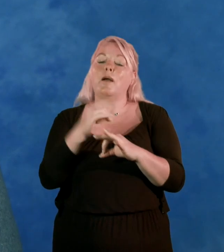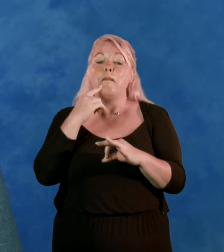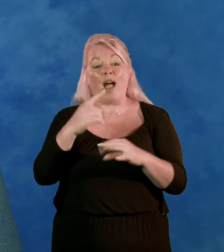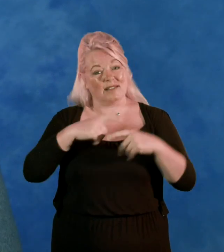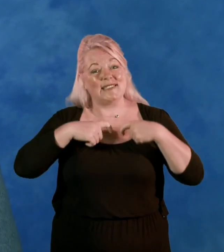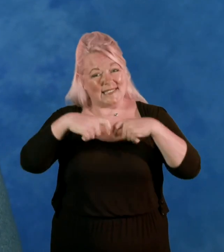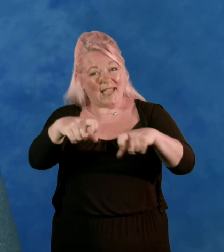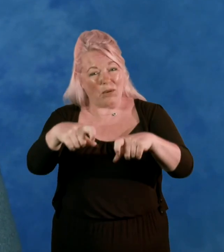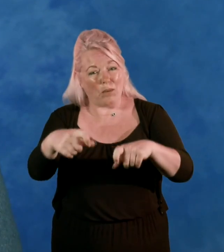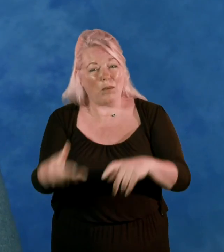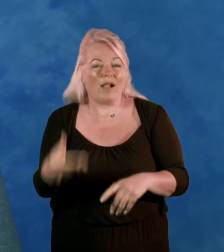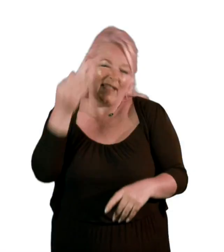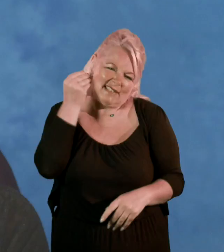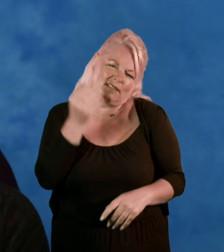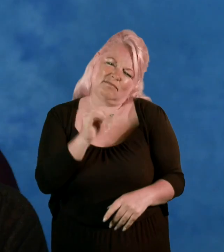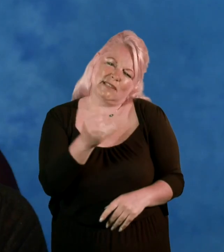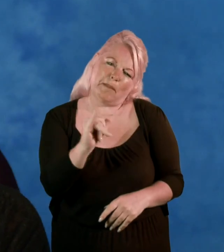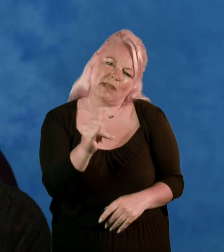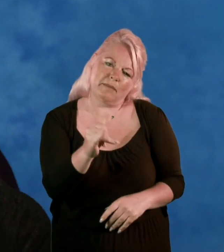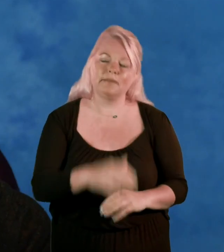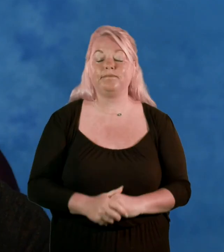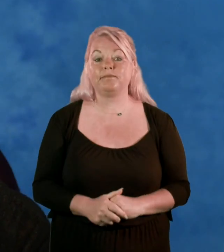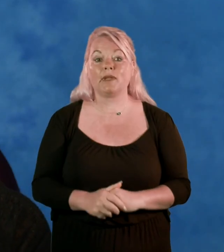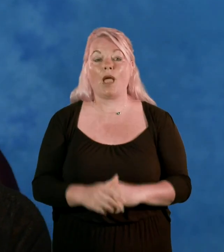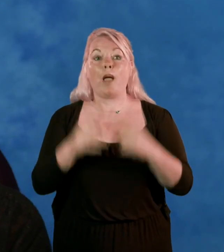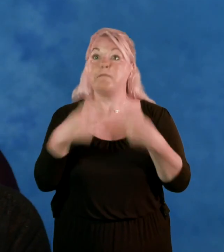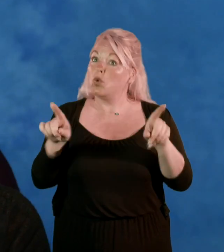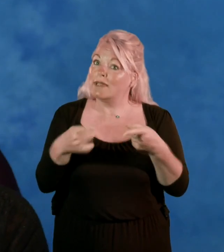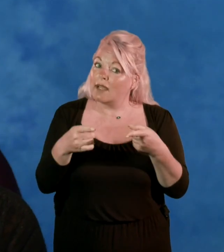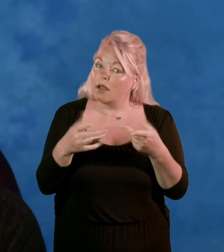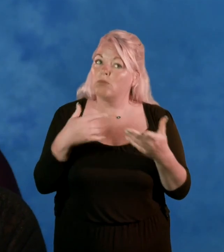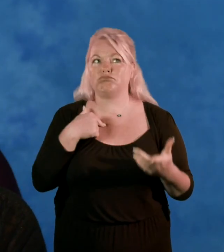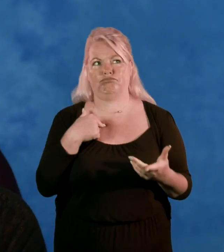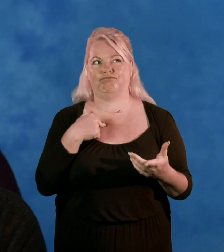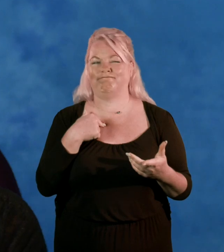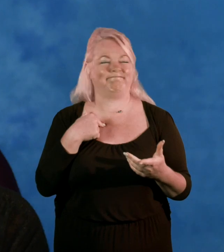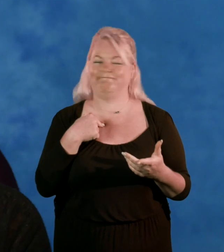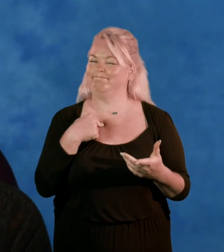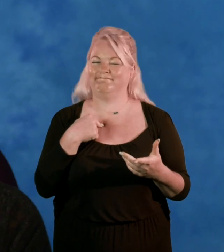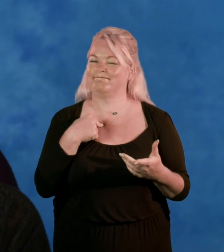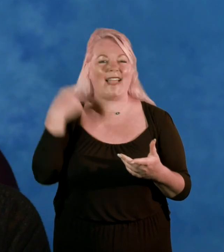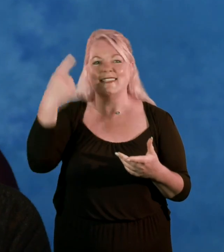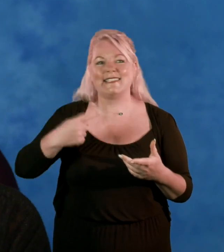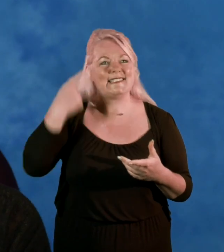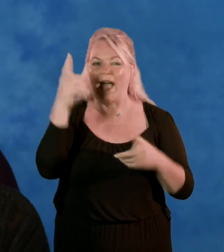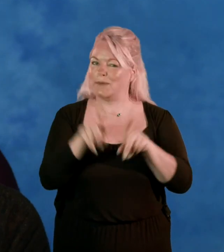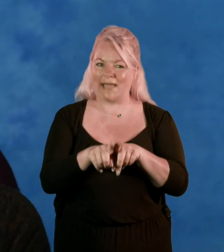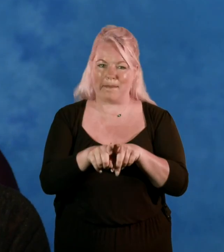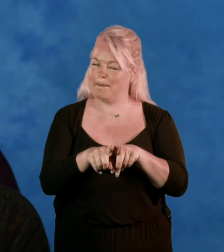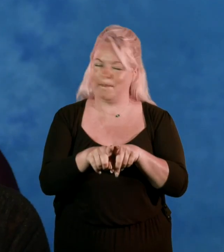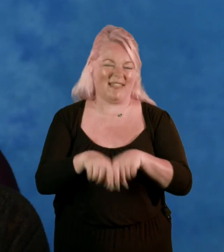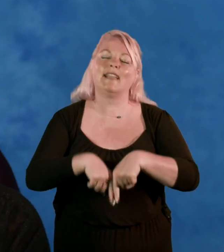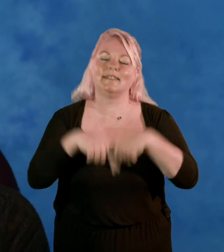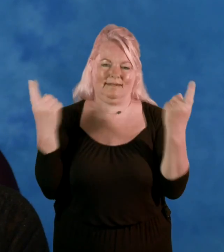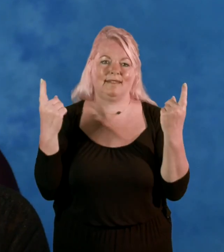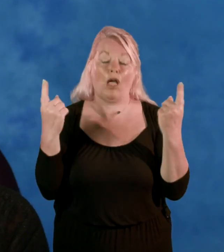listen sometime. Music doesn't sound the same. Once again, your brain has